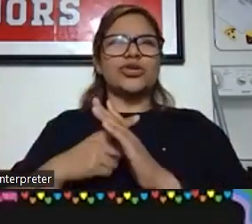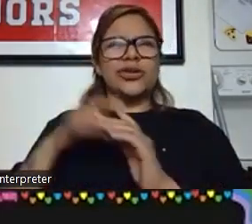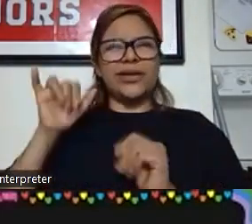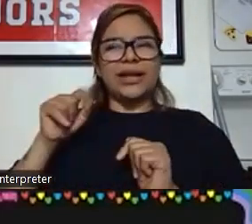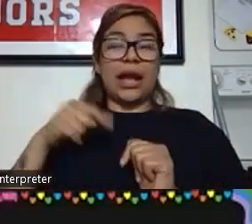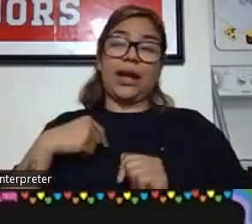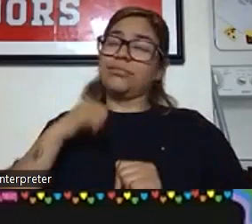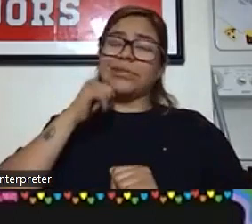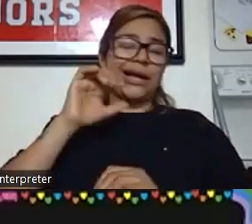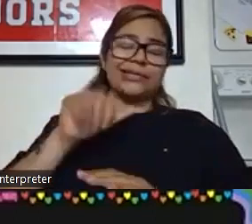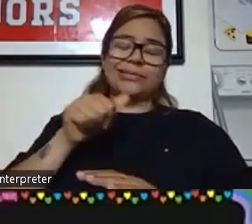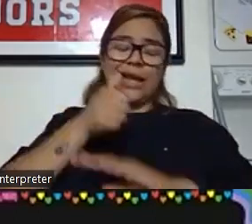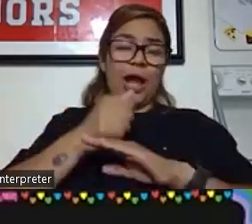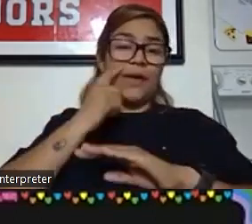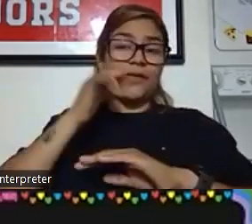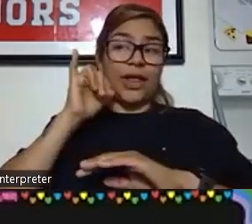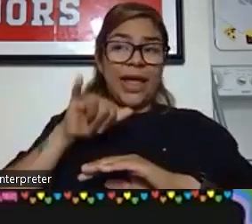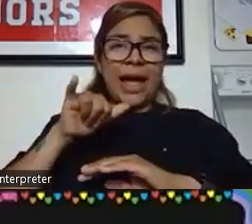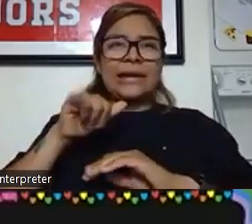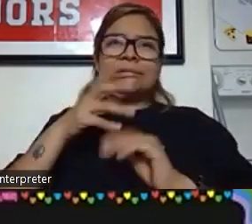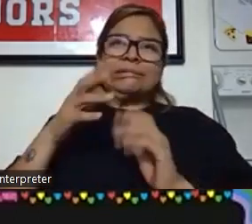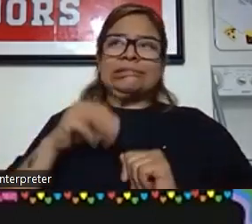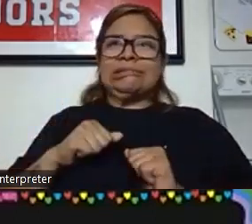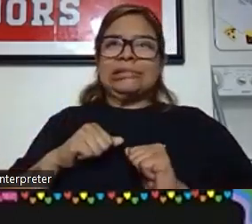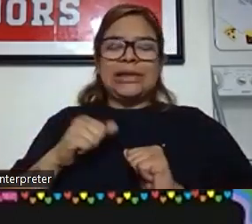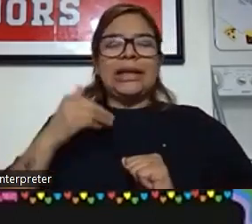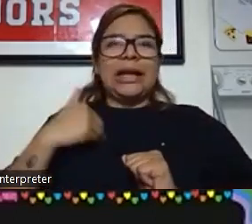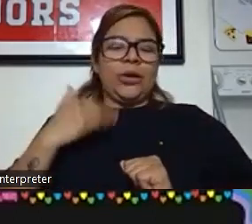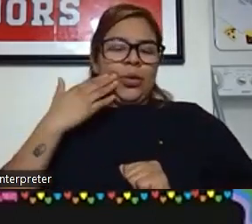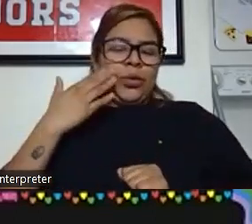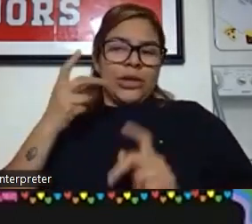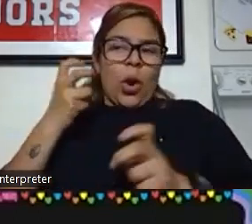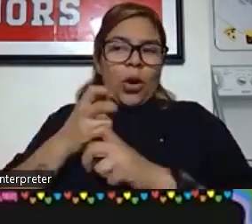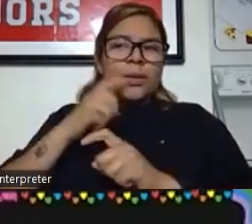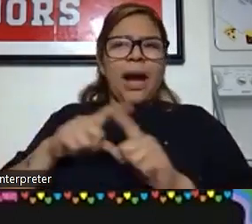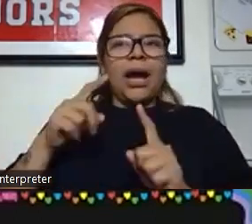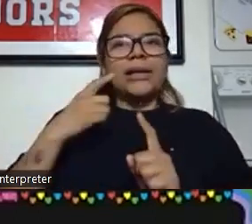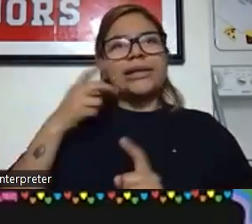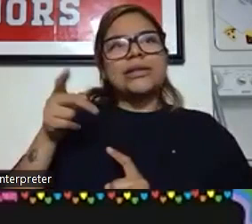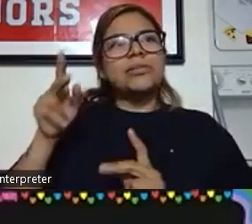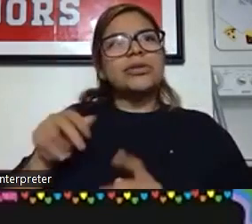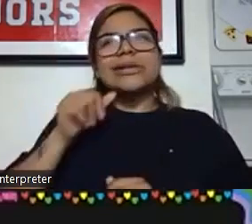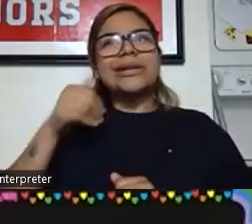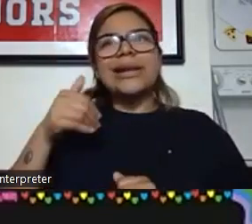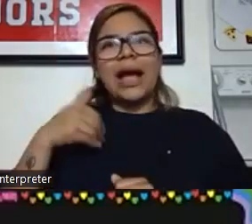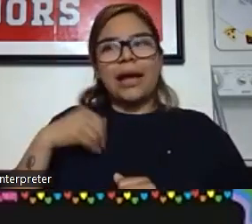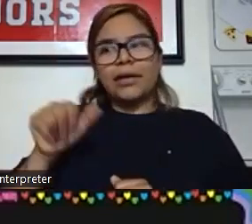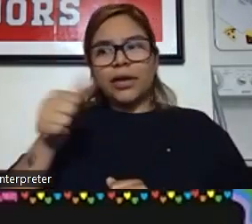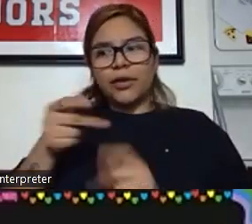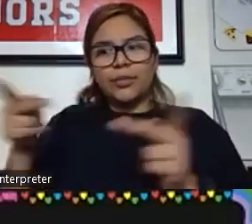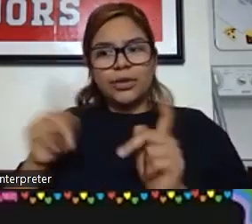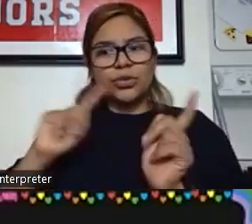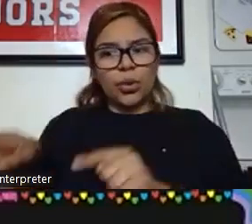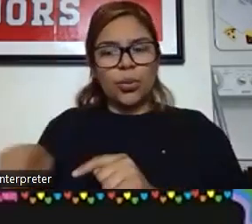to do that right now. It's kind of a medium goal that I have, but this person had nowhere to go and I believe had to be